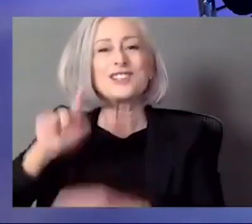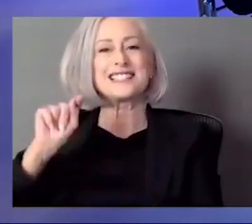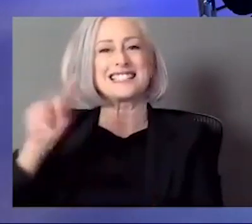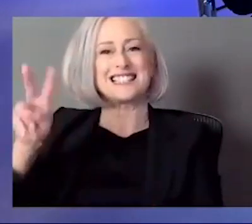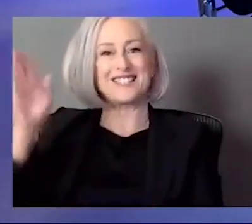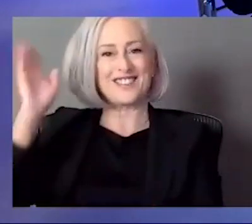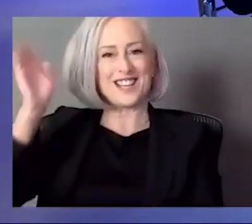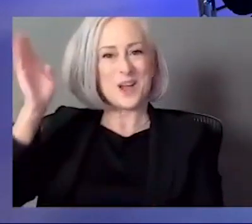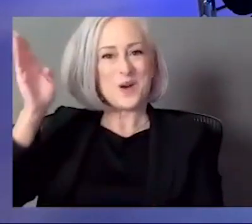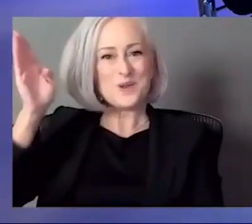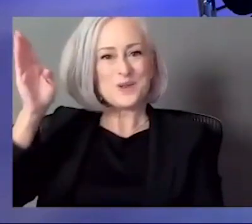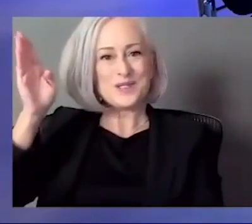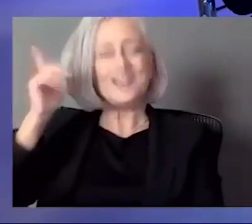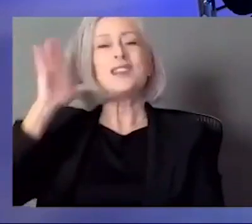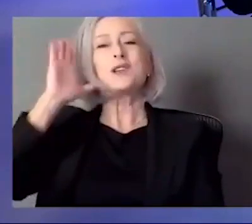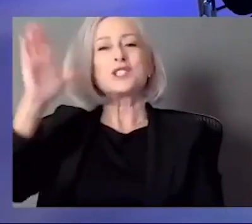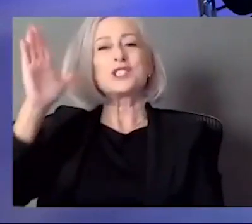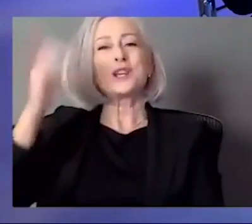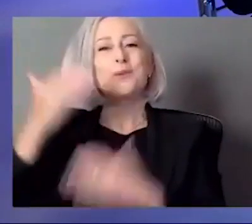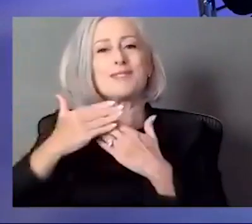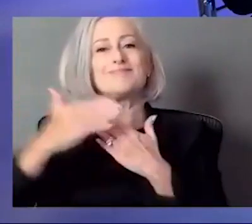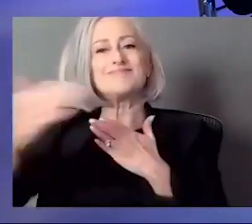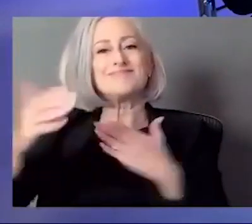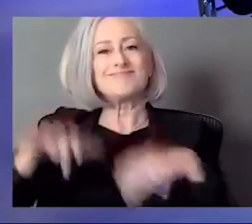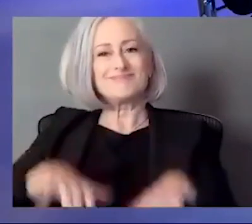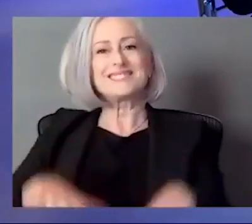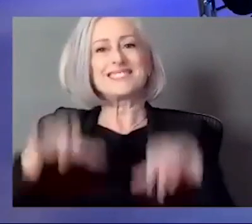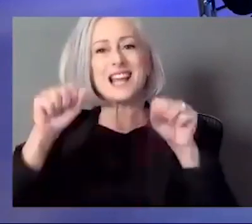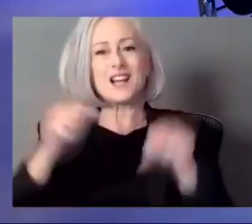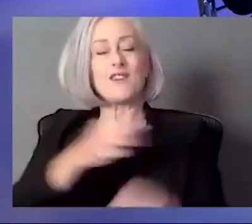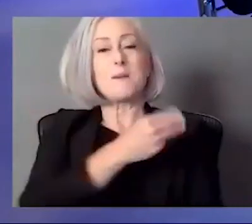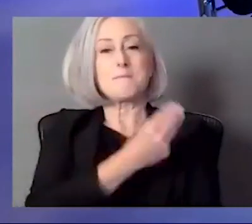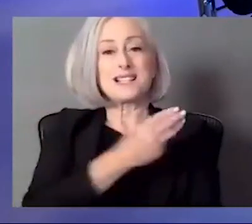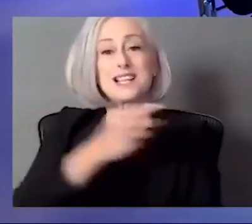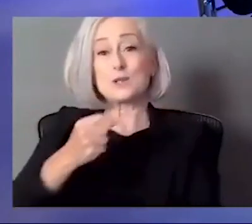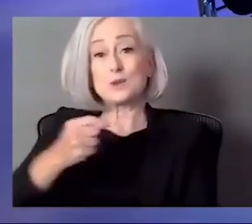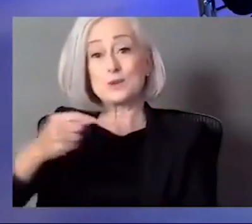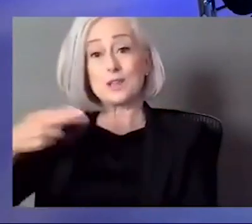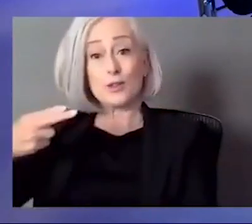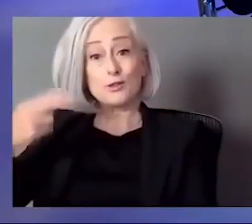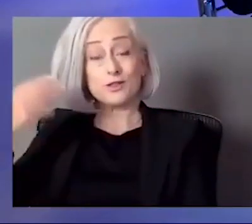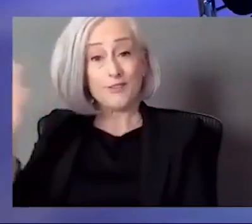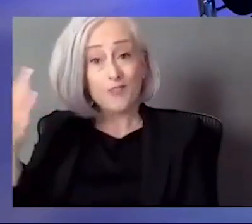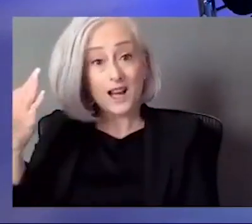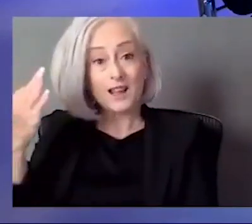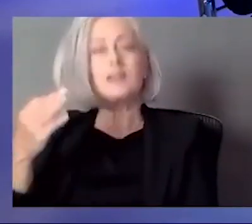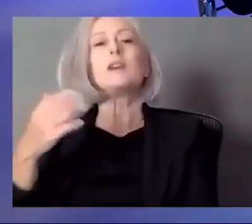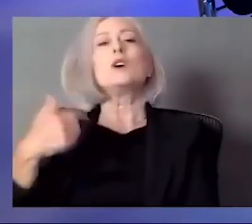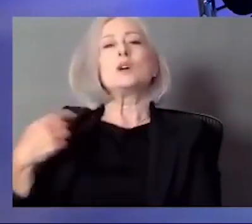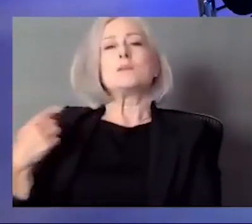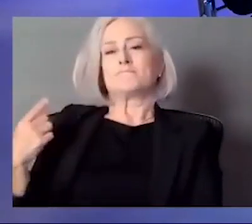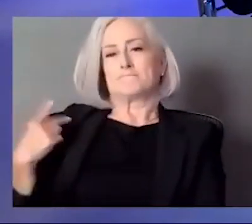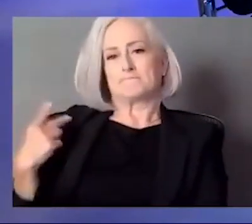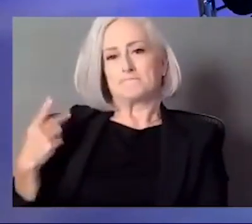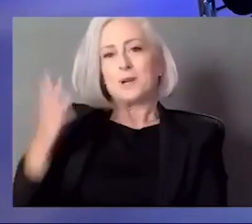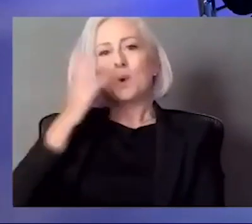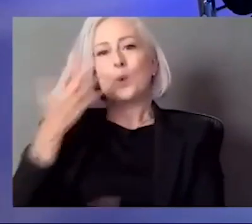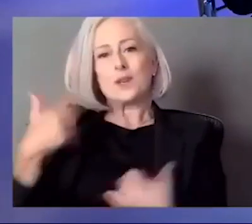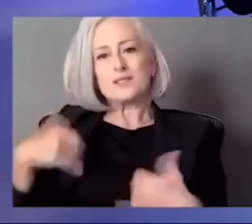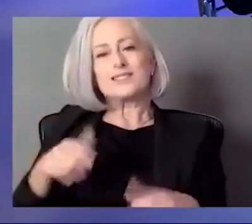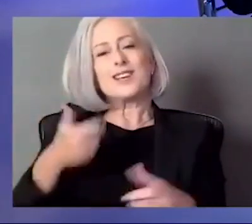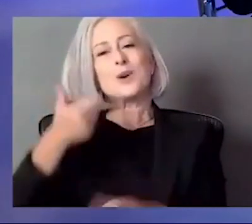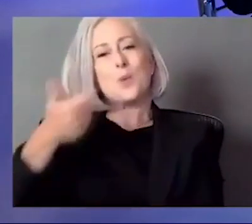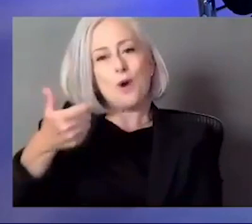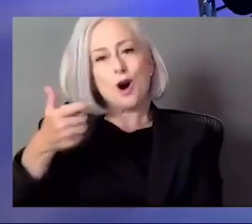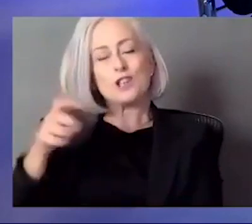of the update on Mondays and Tuesdays, Thursdays and Fridays. We'll still be watching and sharing the COVID story. Doc Hawk will join Jessica every